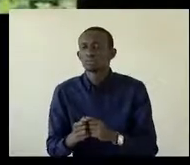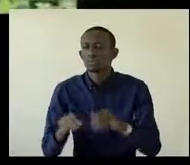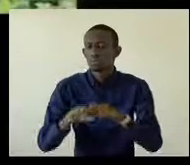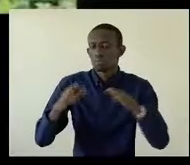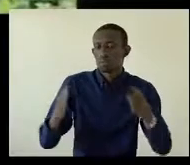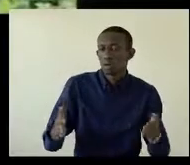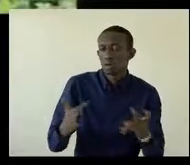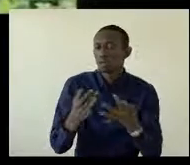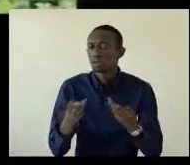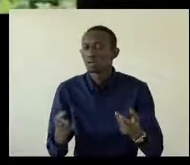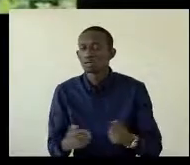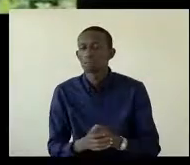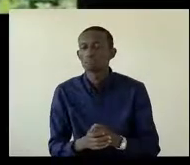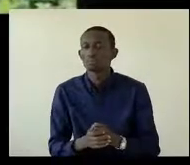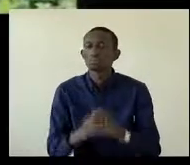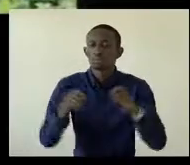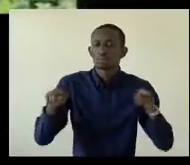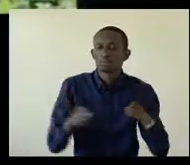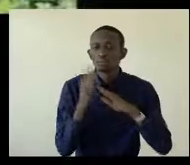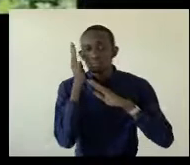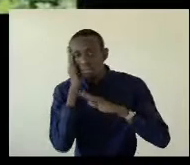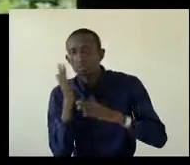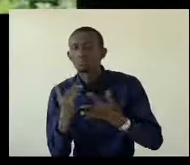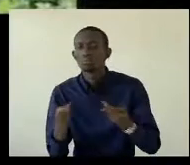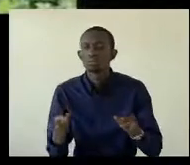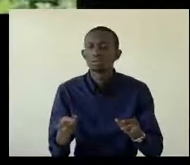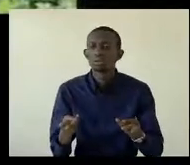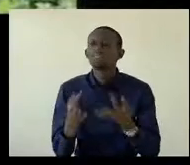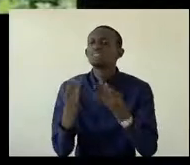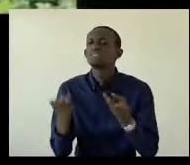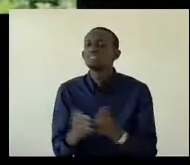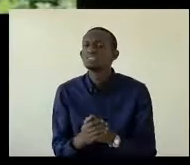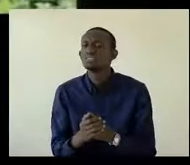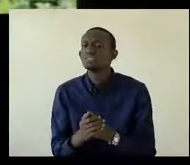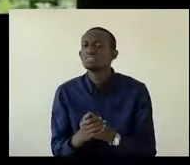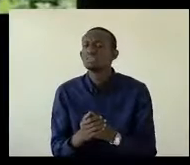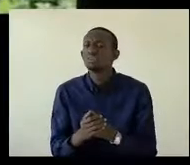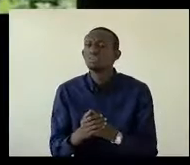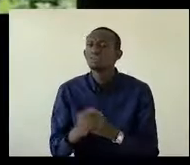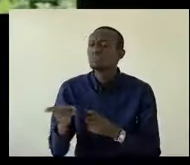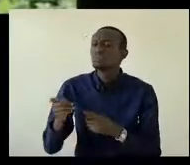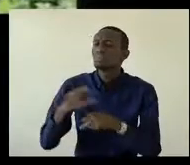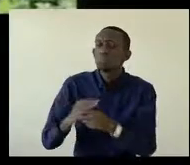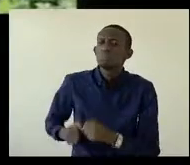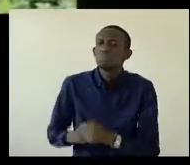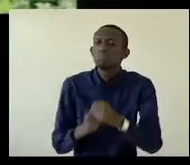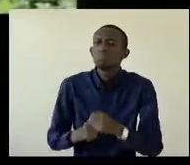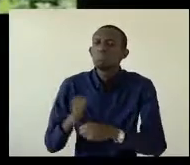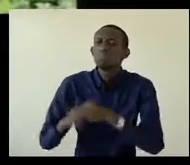home? When were they made? When do you replace furniture at school?